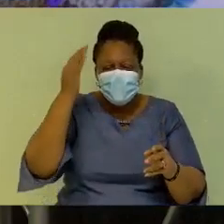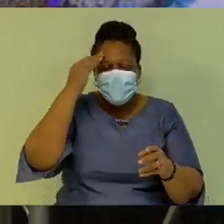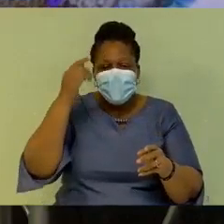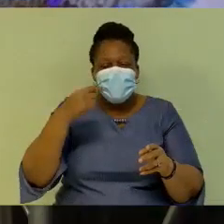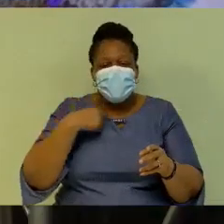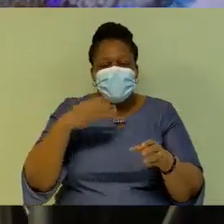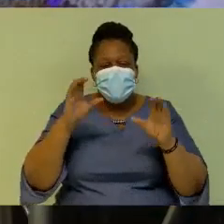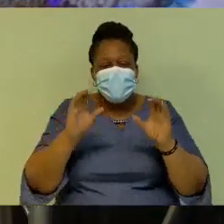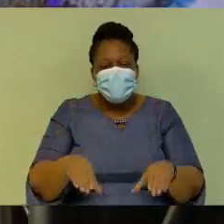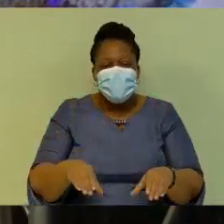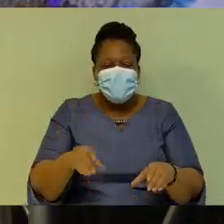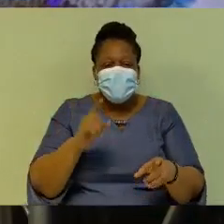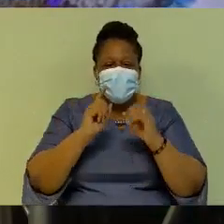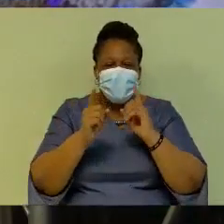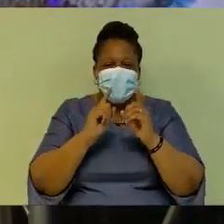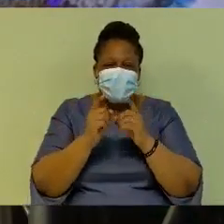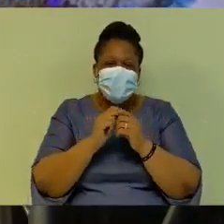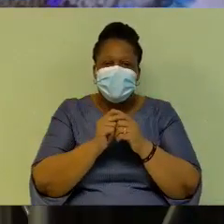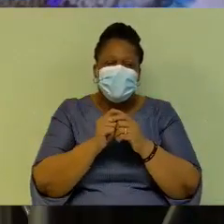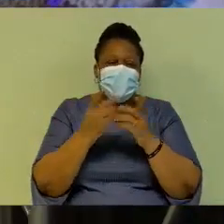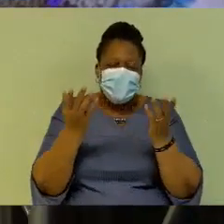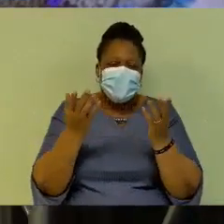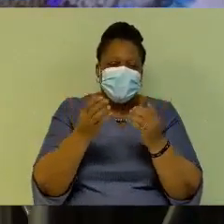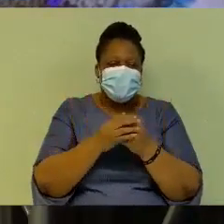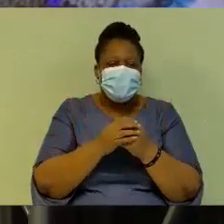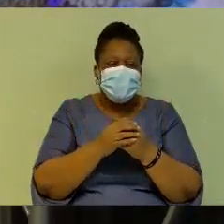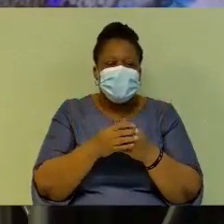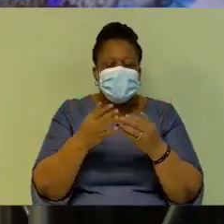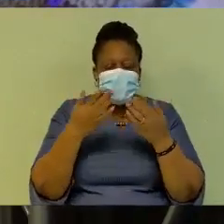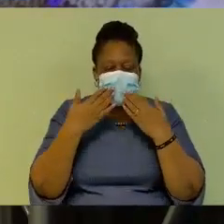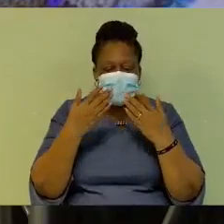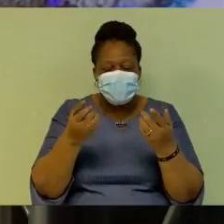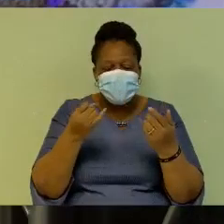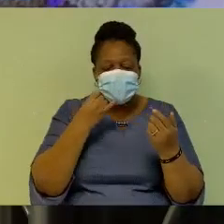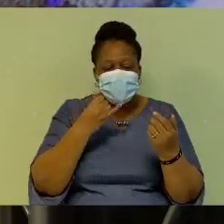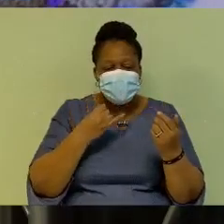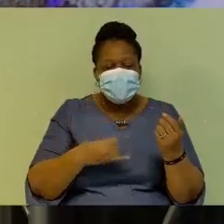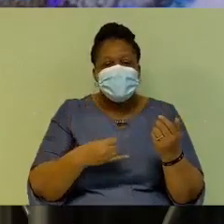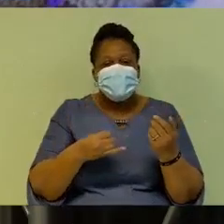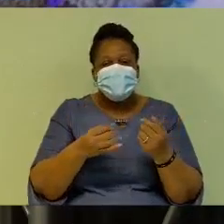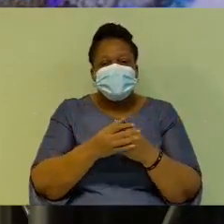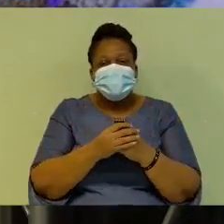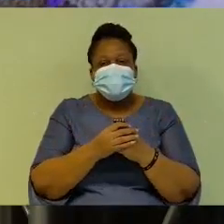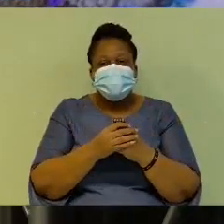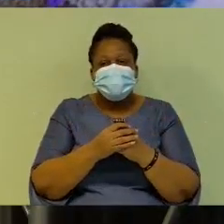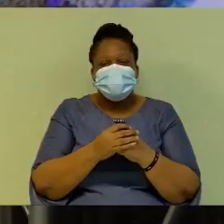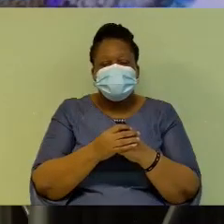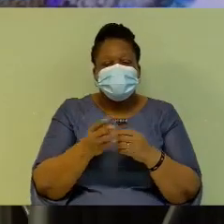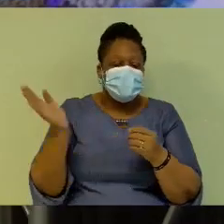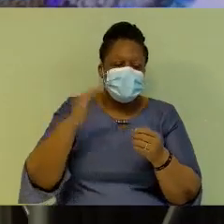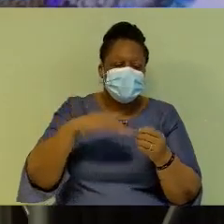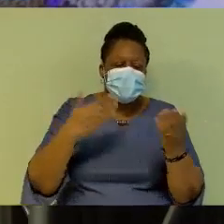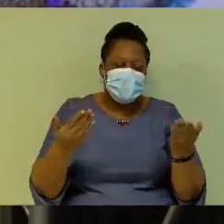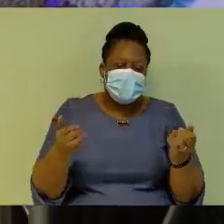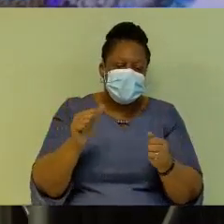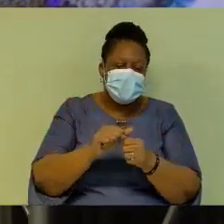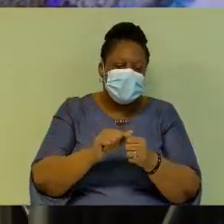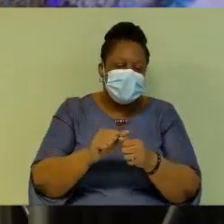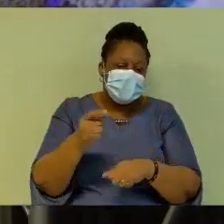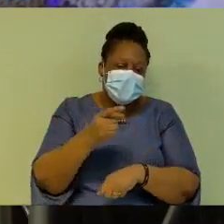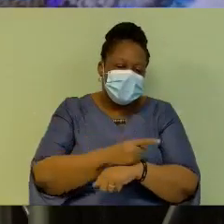comes and have a little conversation. To you, Miss Jacob, we say thank you for the sacrifice that you make every day to be here.